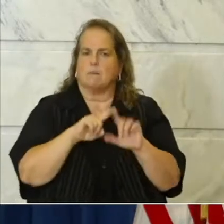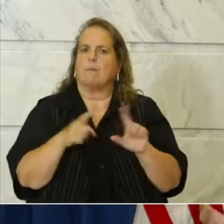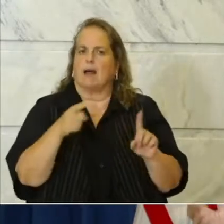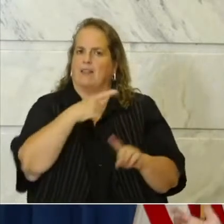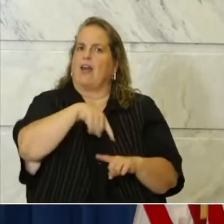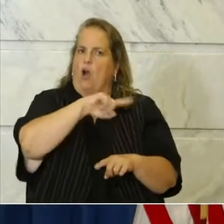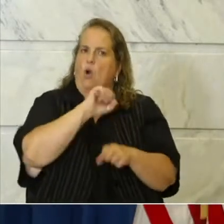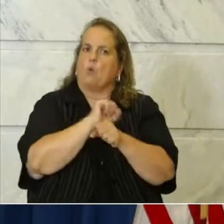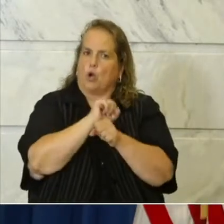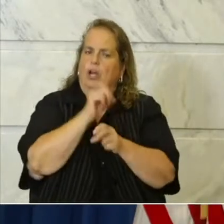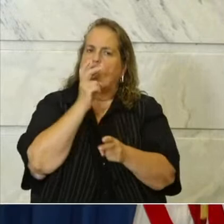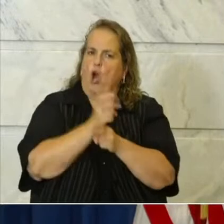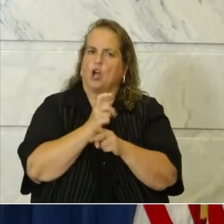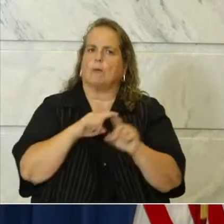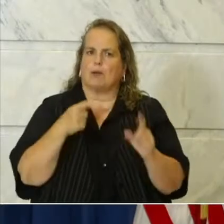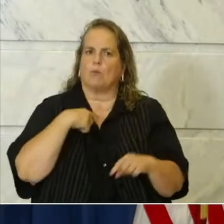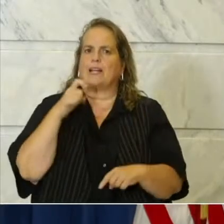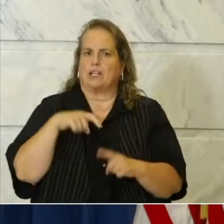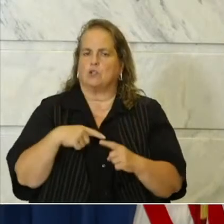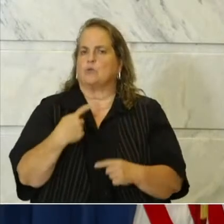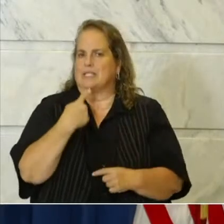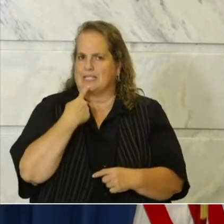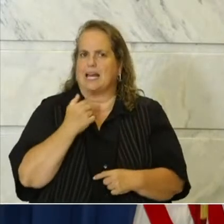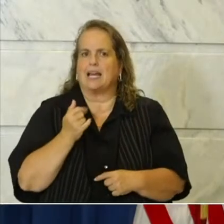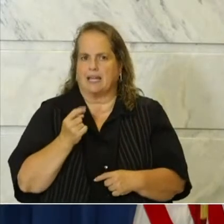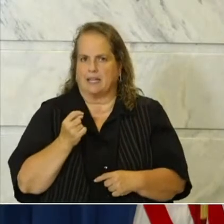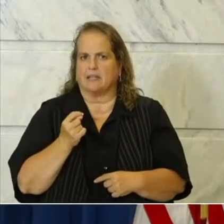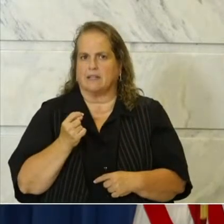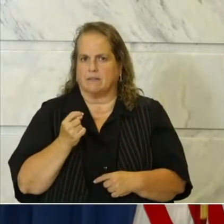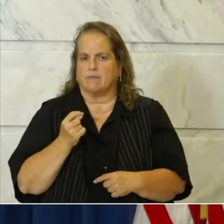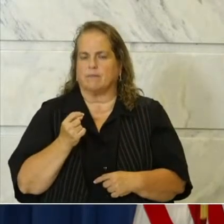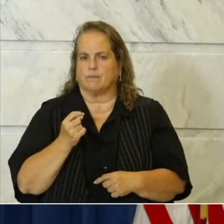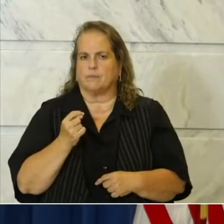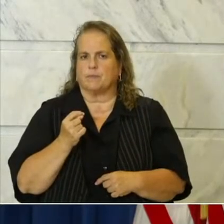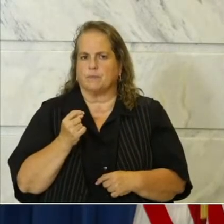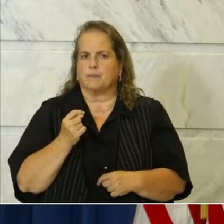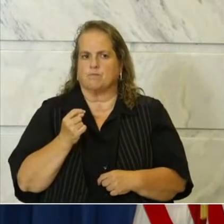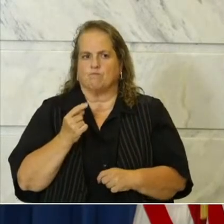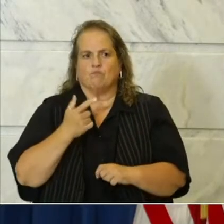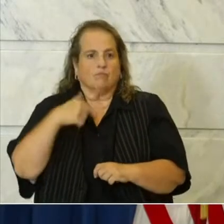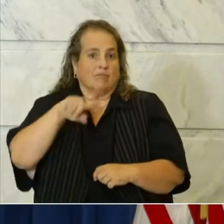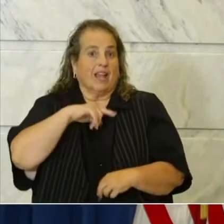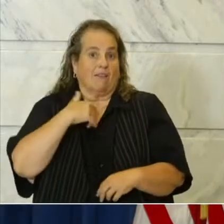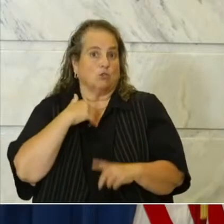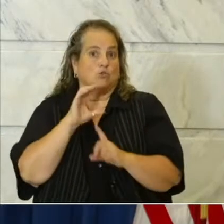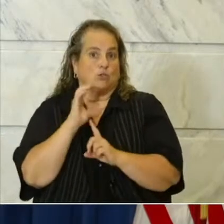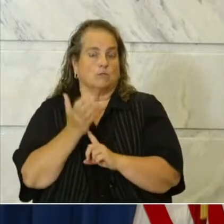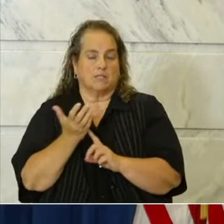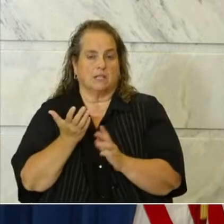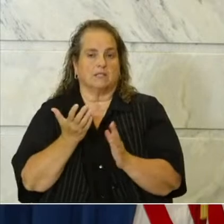hard. They're facing some grave circumstances, and we wish them the